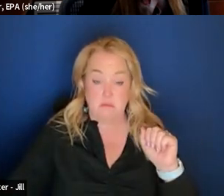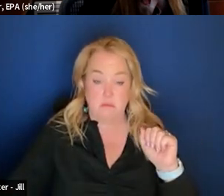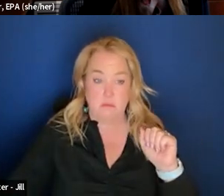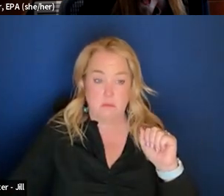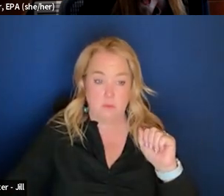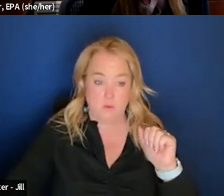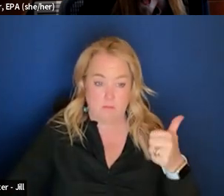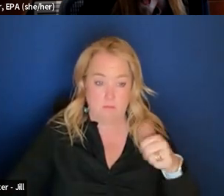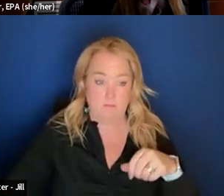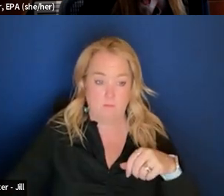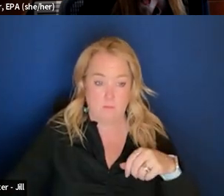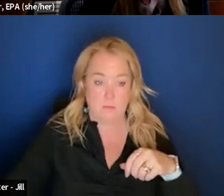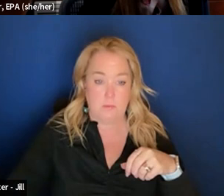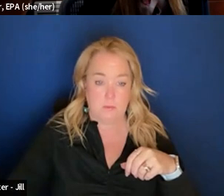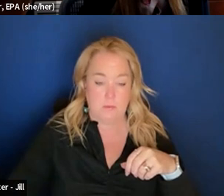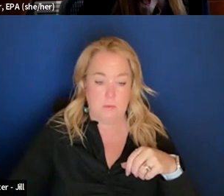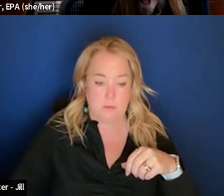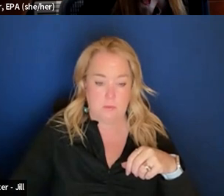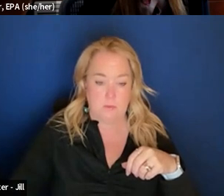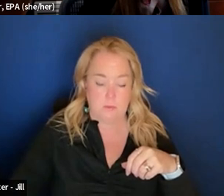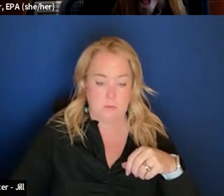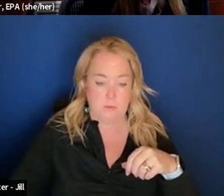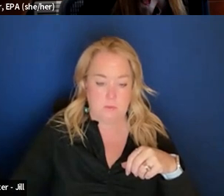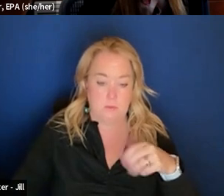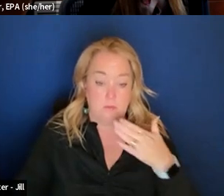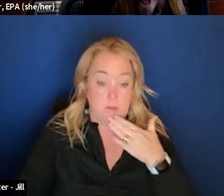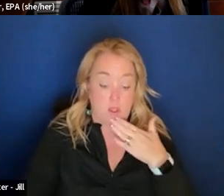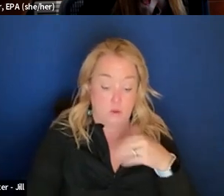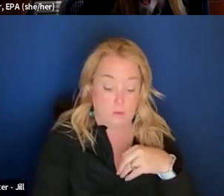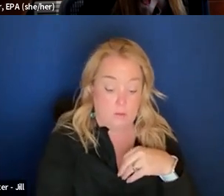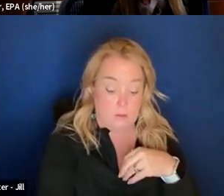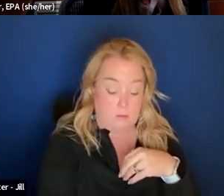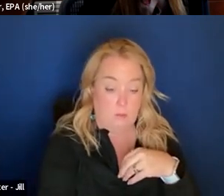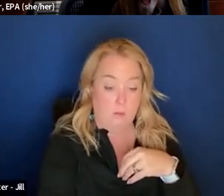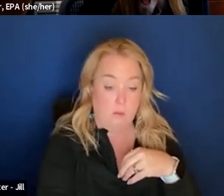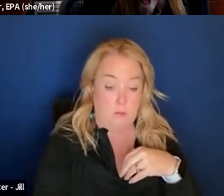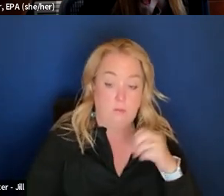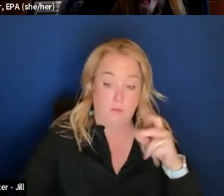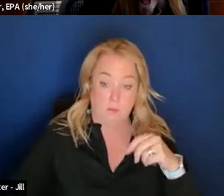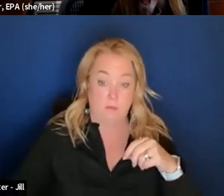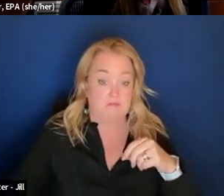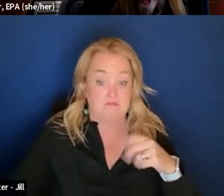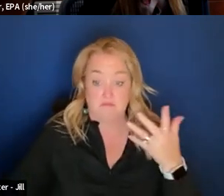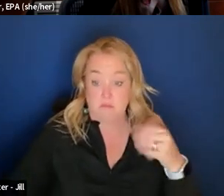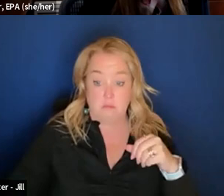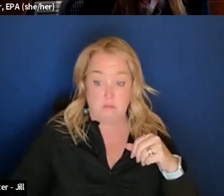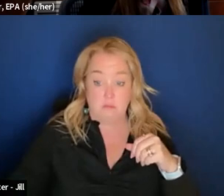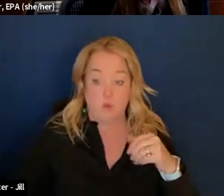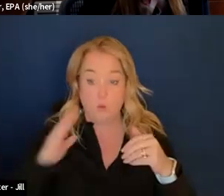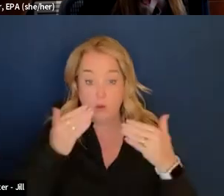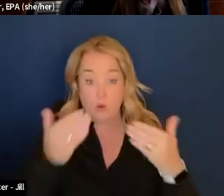Perfect. All right. Well, thank you very much. You want to close this out for us? Absolutely. So if nothing else, let's go ahead and adjourn this meeting.